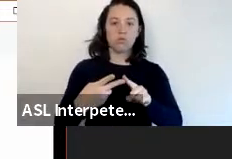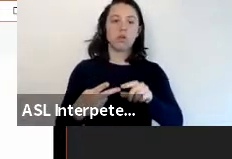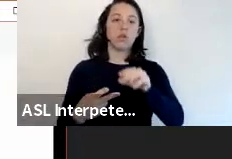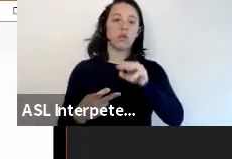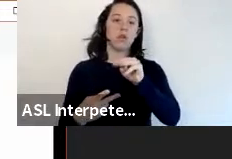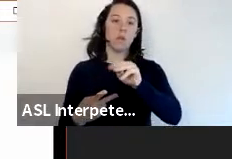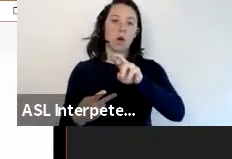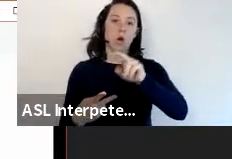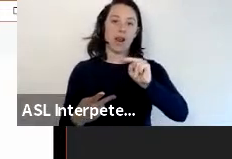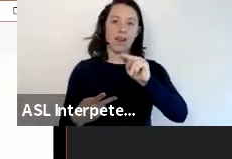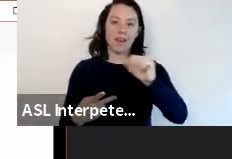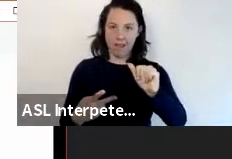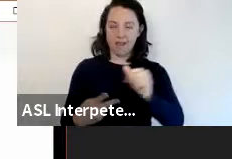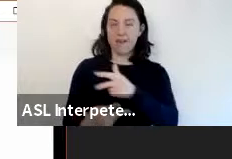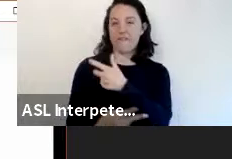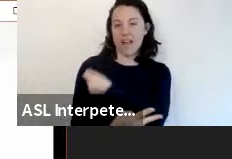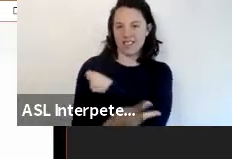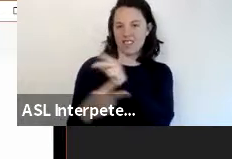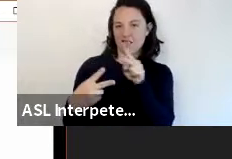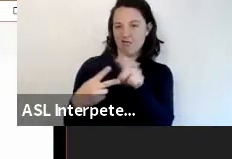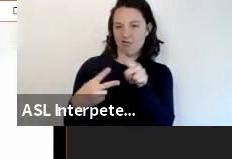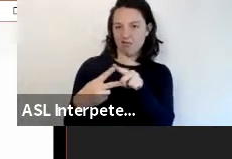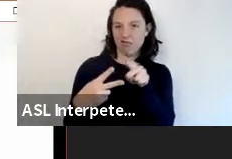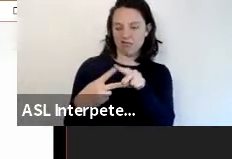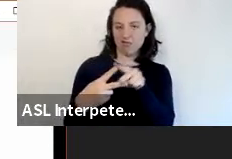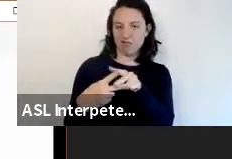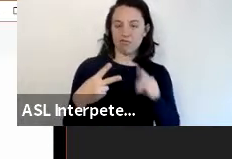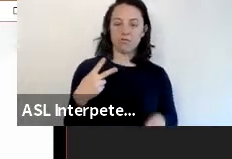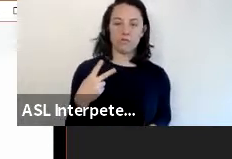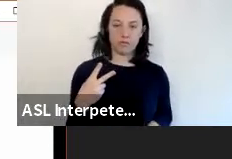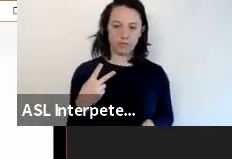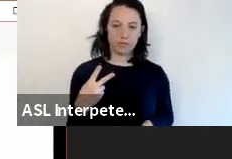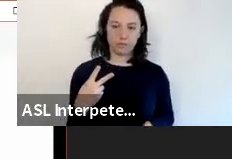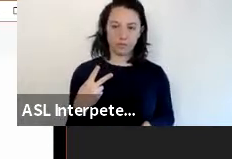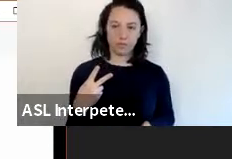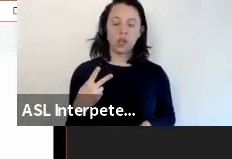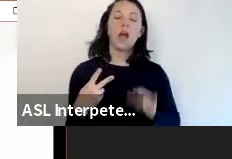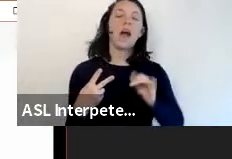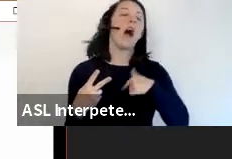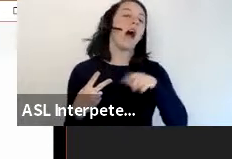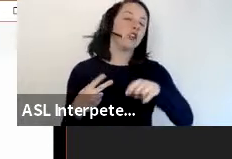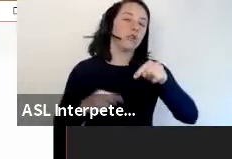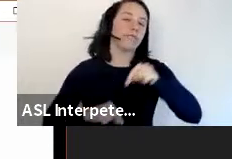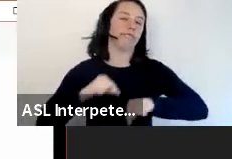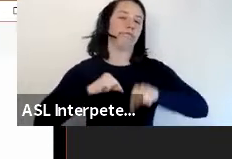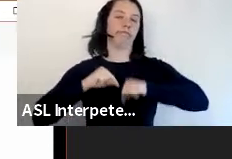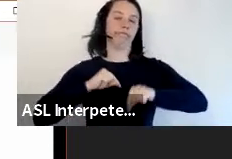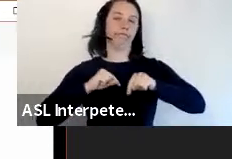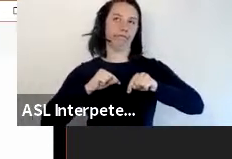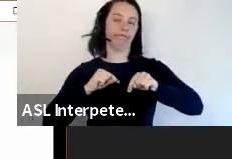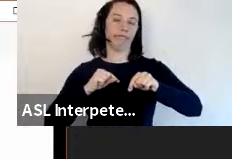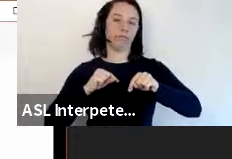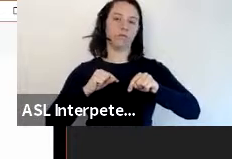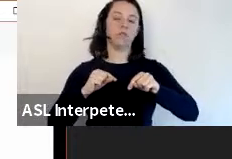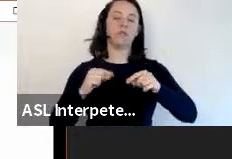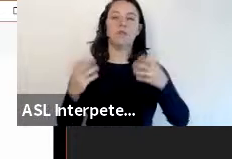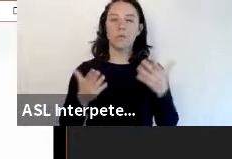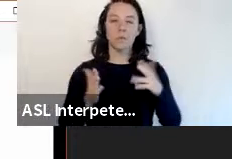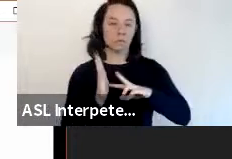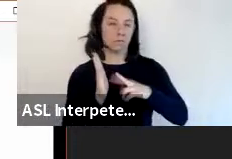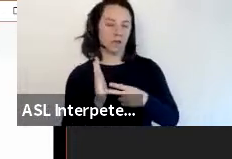vaccines. These, I should take a step back and talk a little about what mRNA